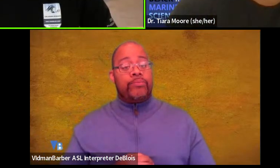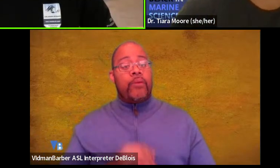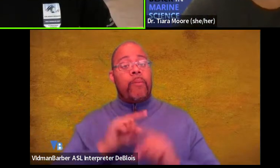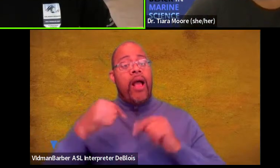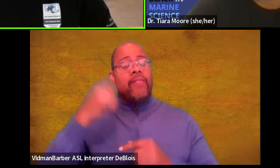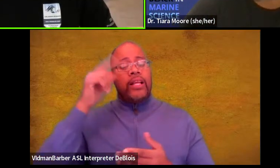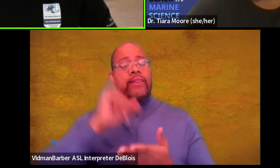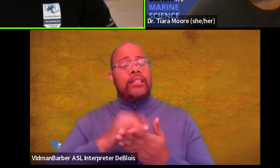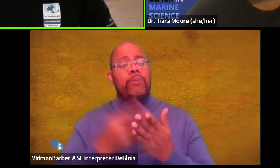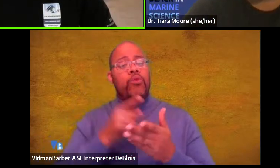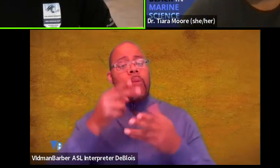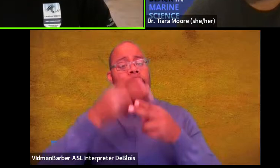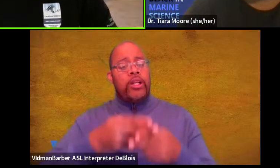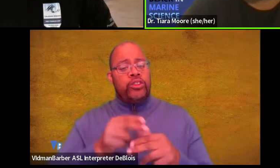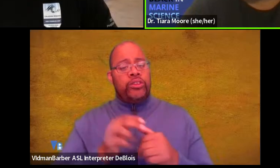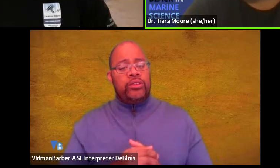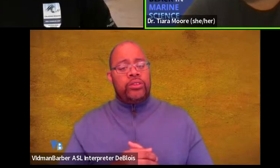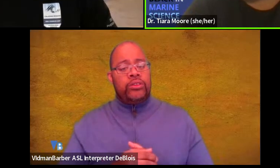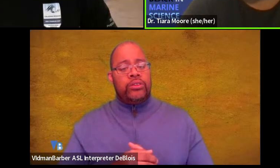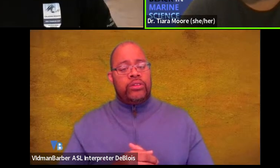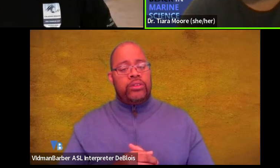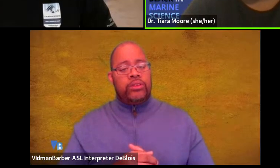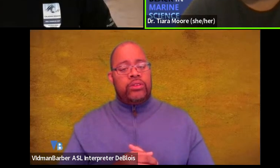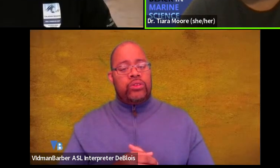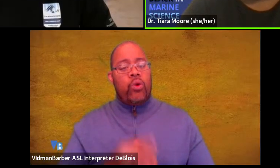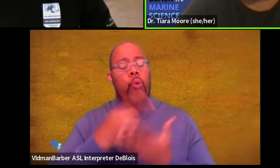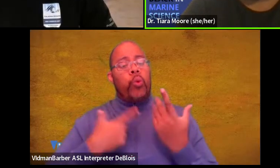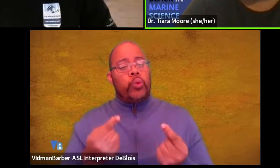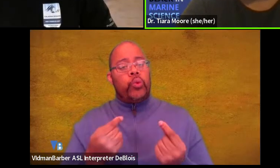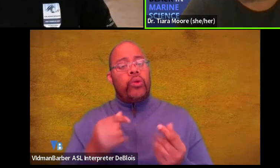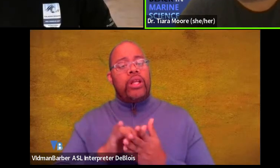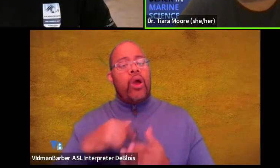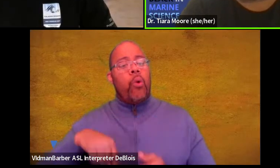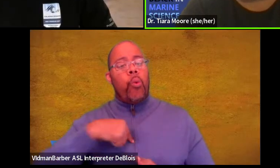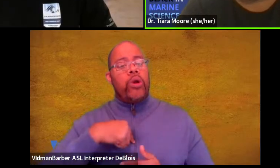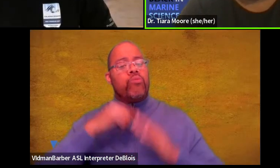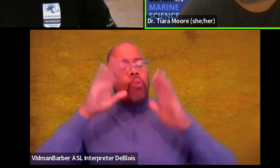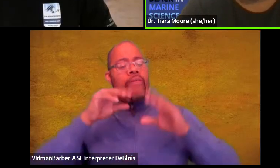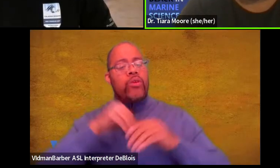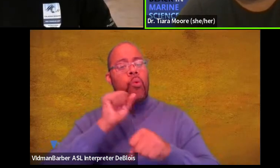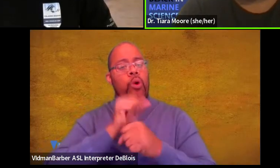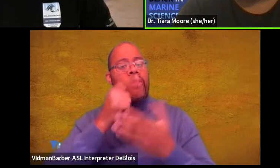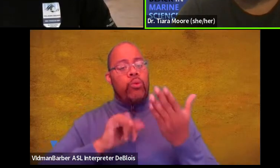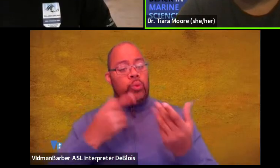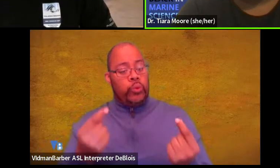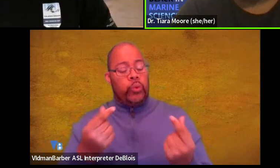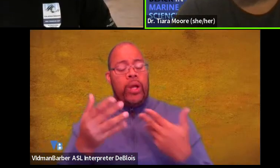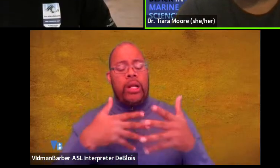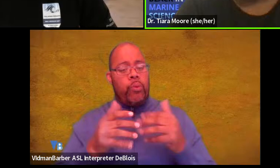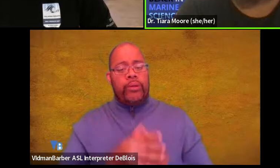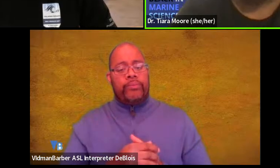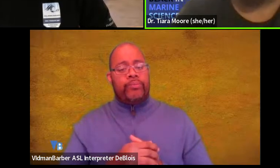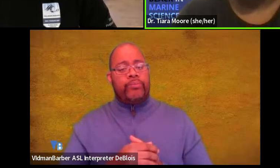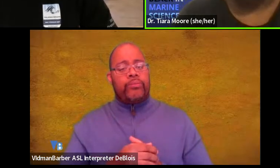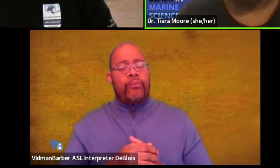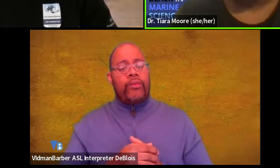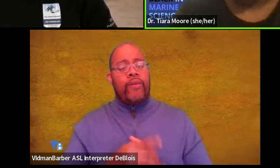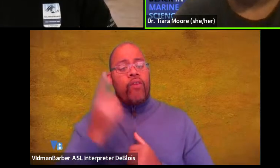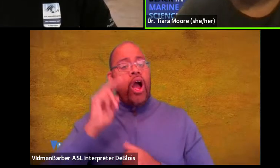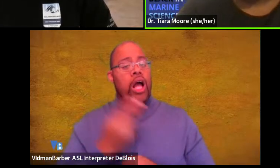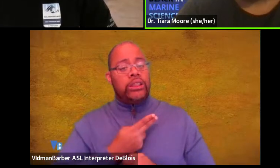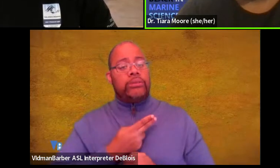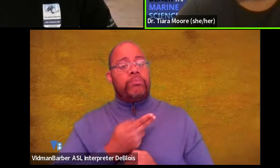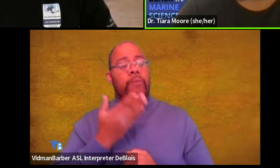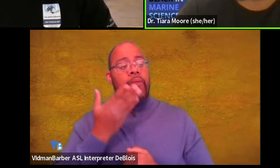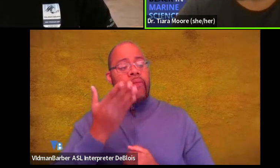But I think something you mentioned is that, what we're doing is that we are excellent in the work that we do anyway. It's like for us to